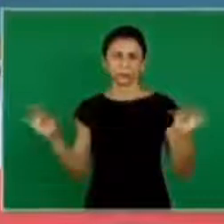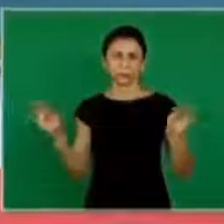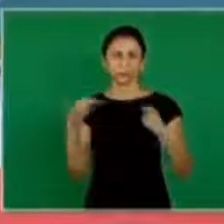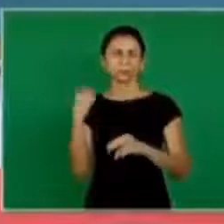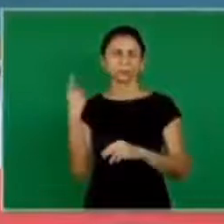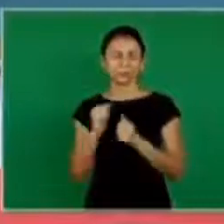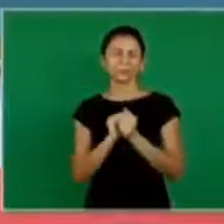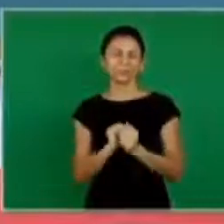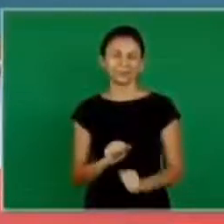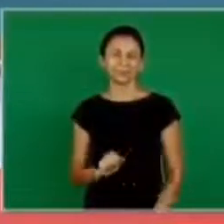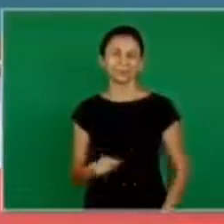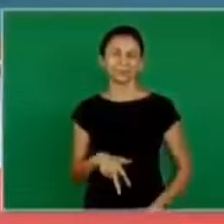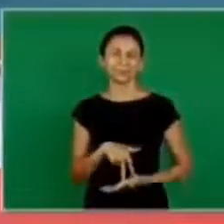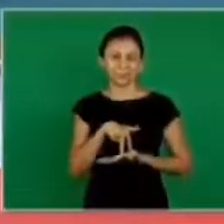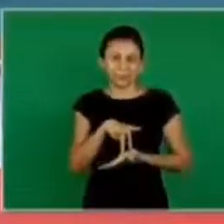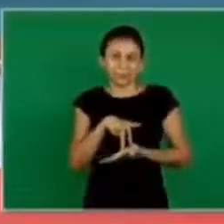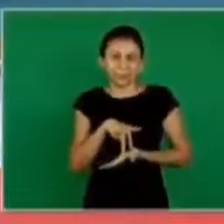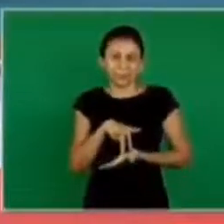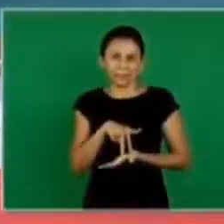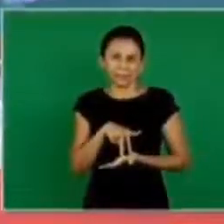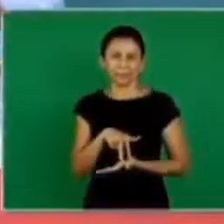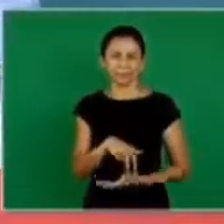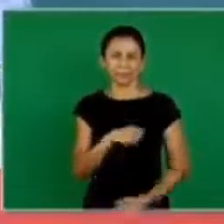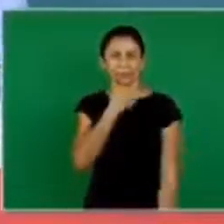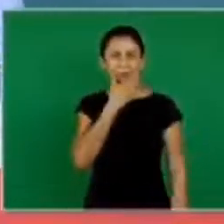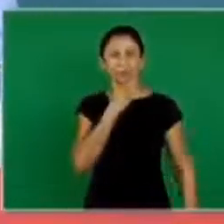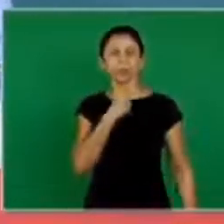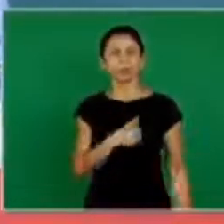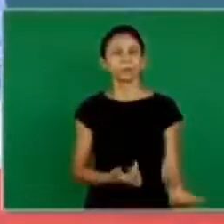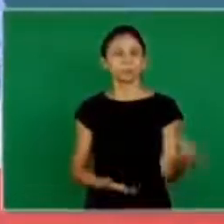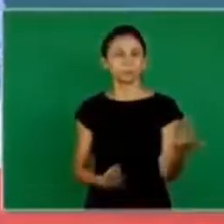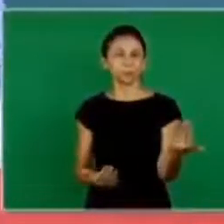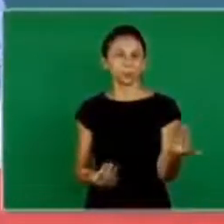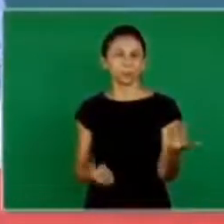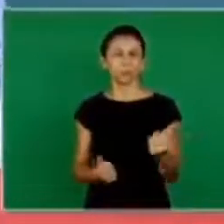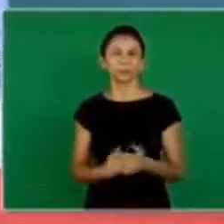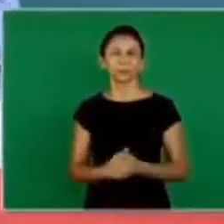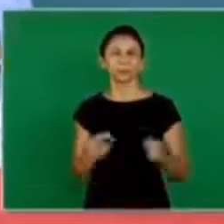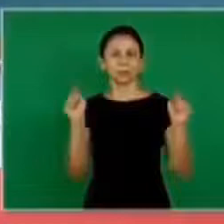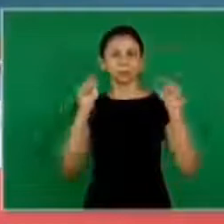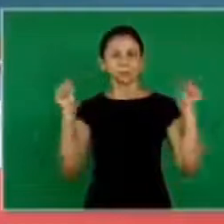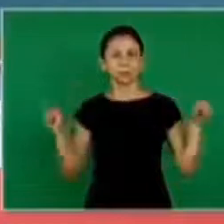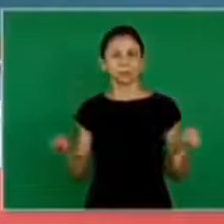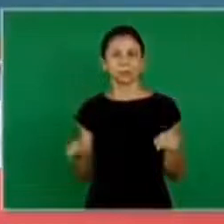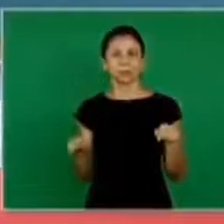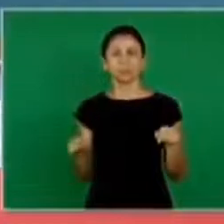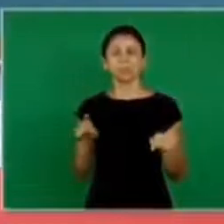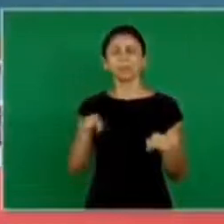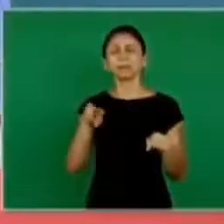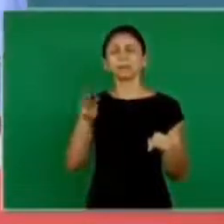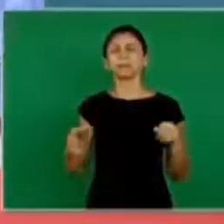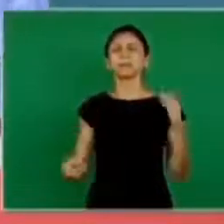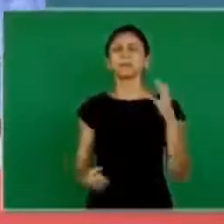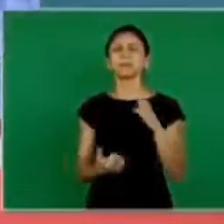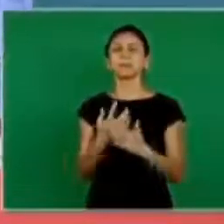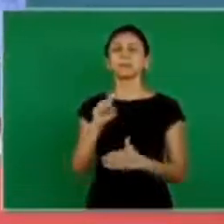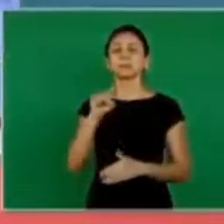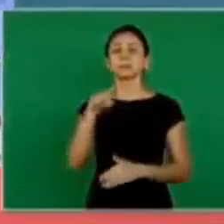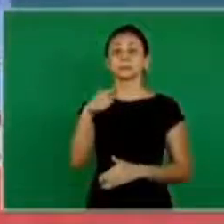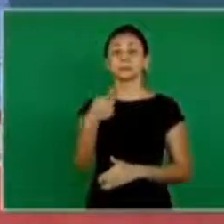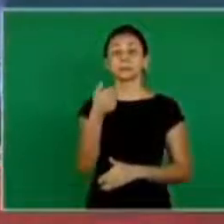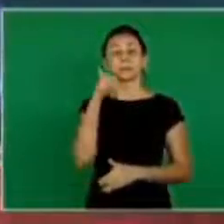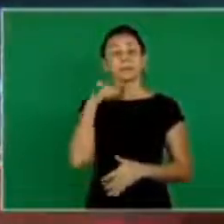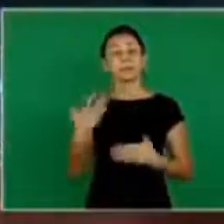together, let's sing, let's stand up. The men are going to sing the first part. And then the women are going